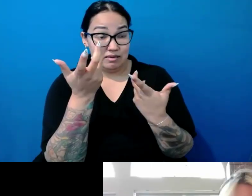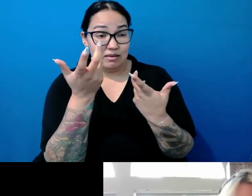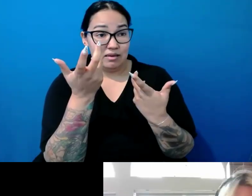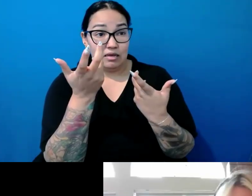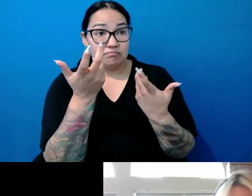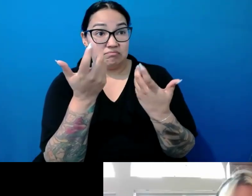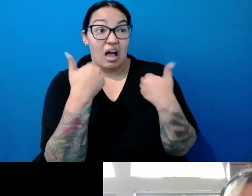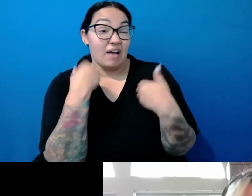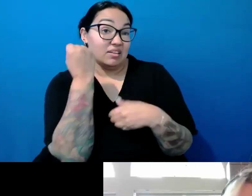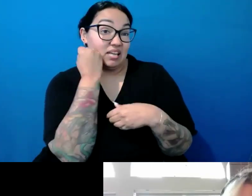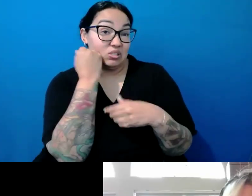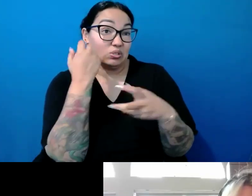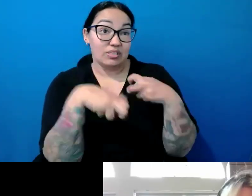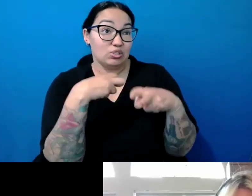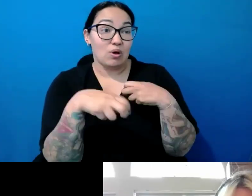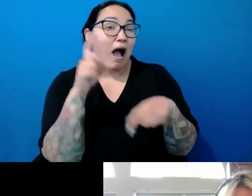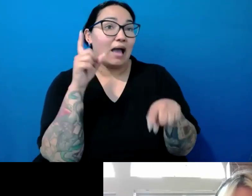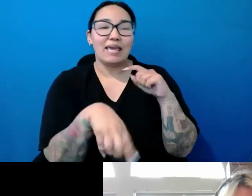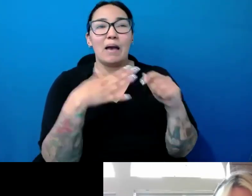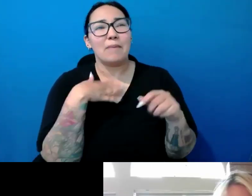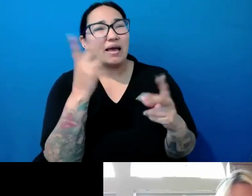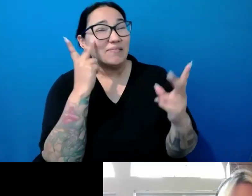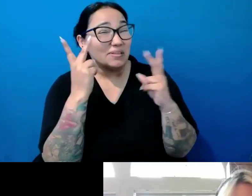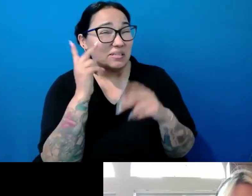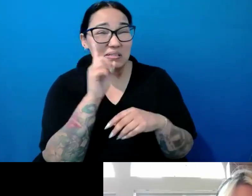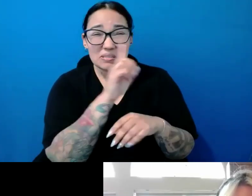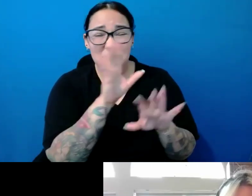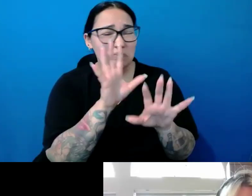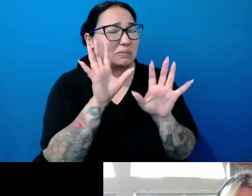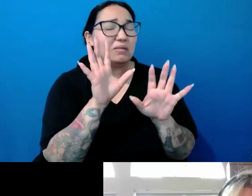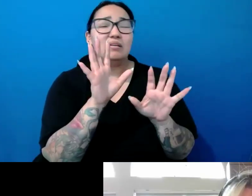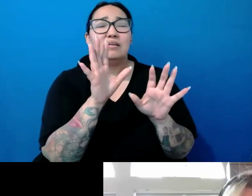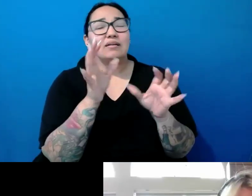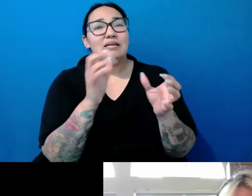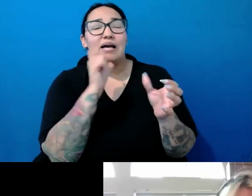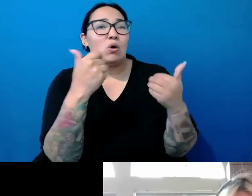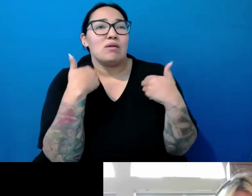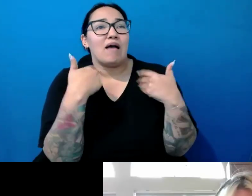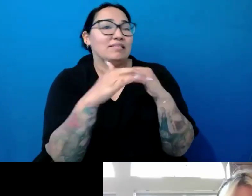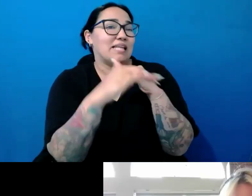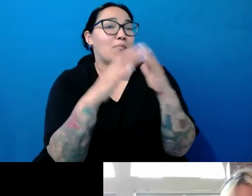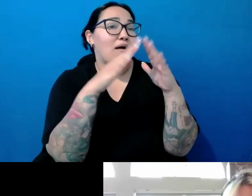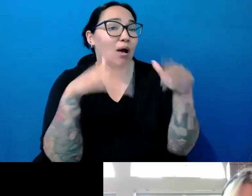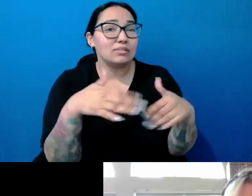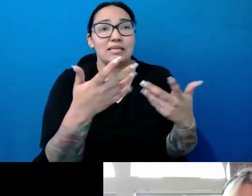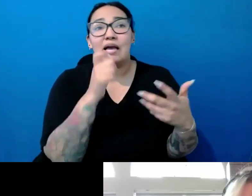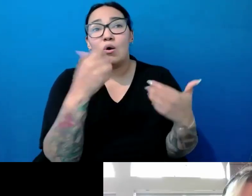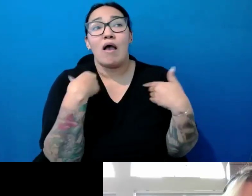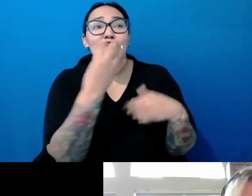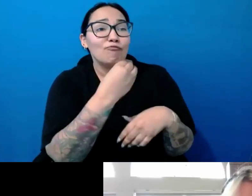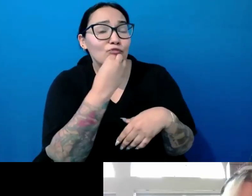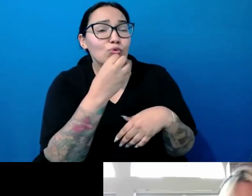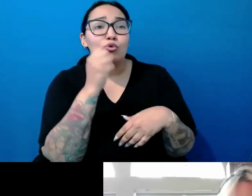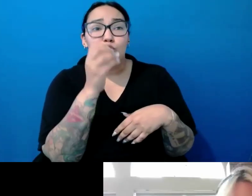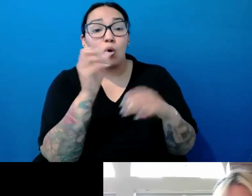I have a dental issue. I can't, my vision is, I don't have stable housing. I don't have food. So it's like, I